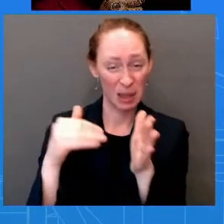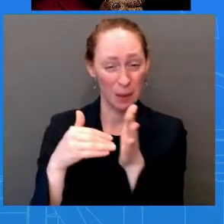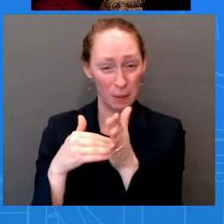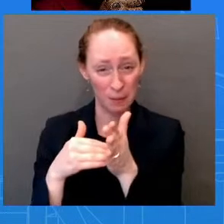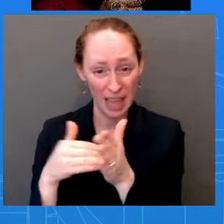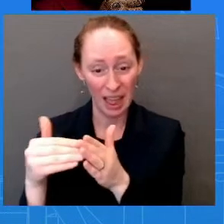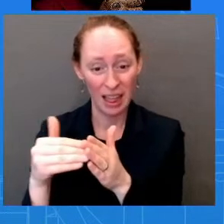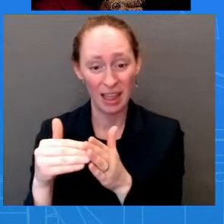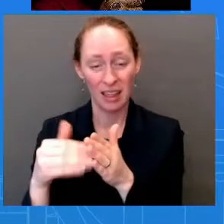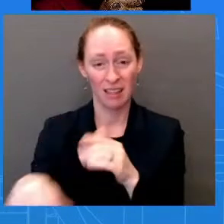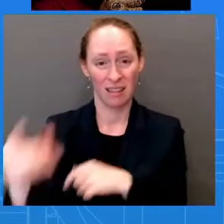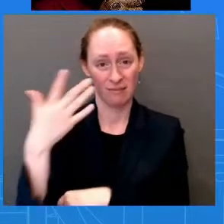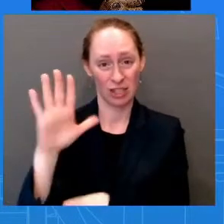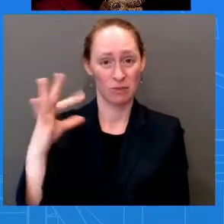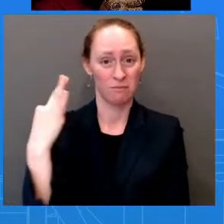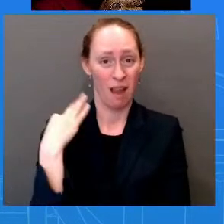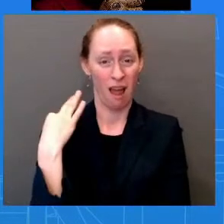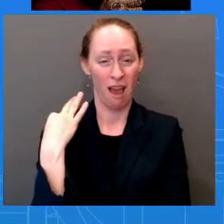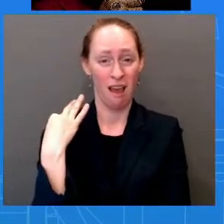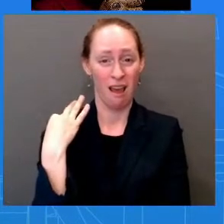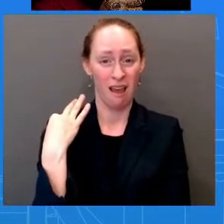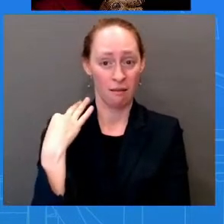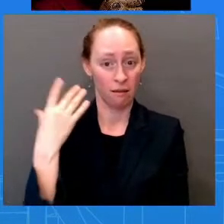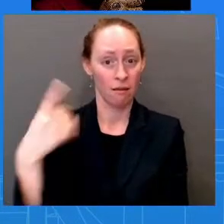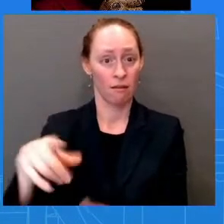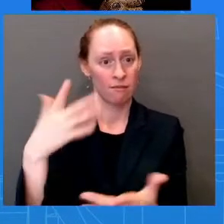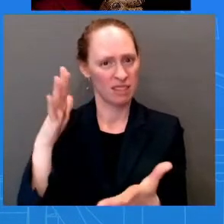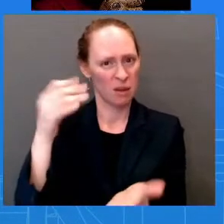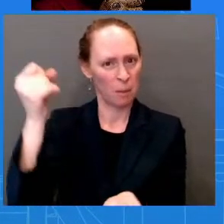approved to get that loan, but that